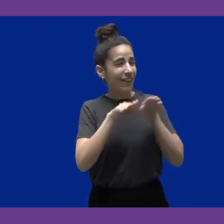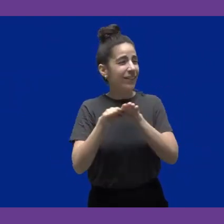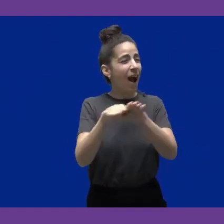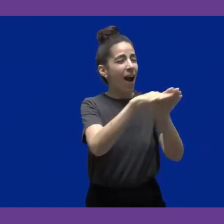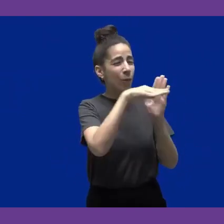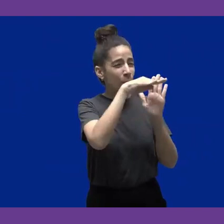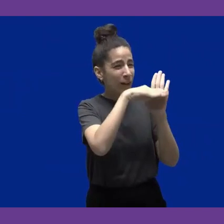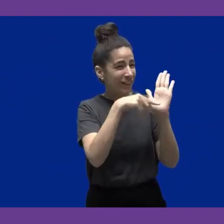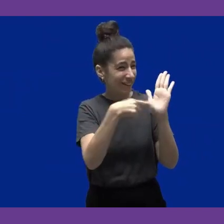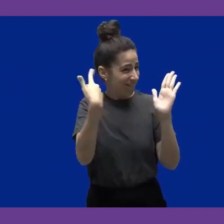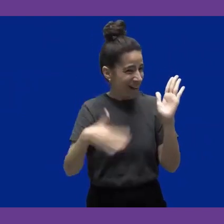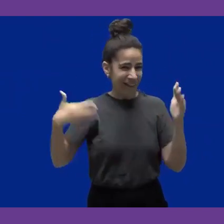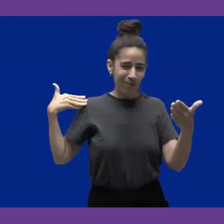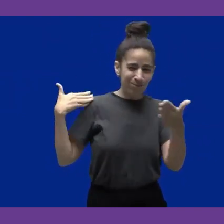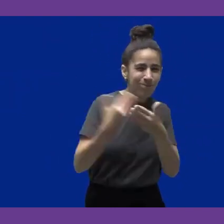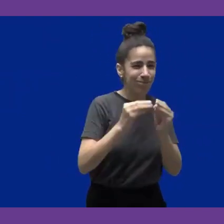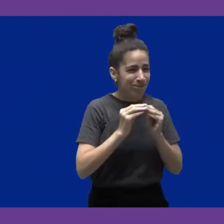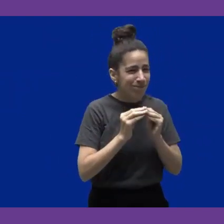what's his timeline?